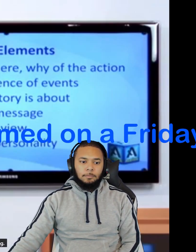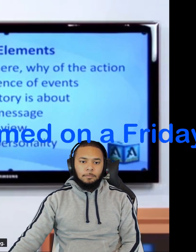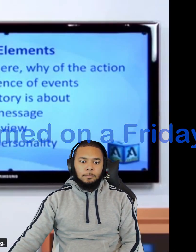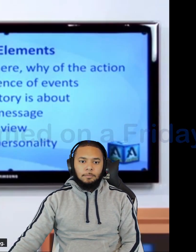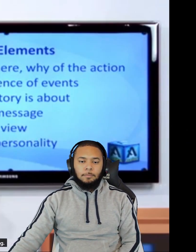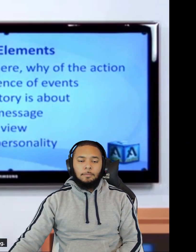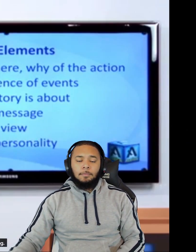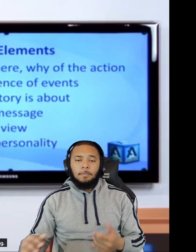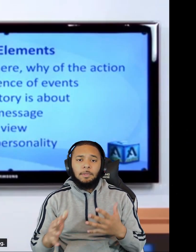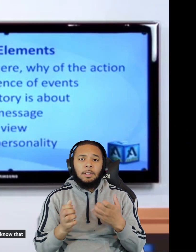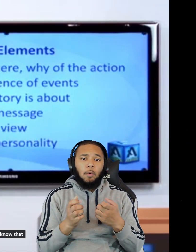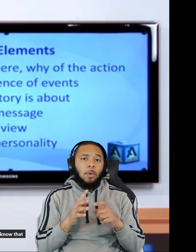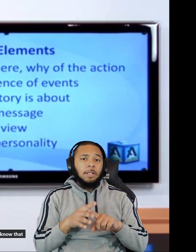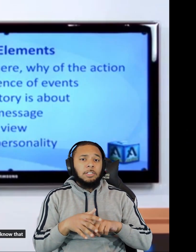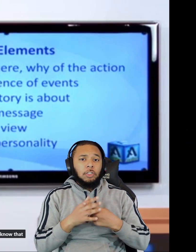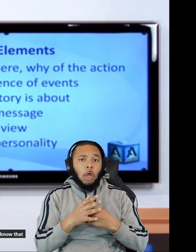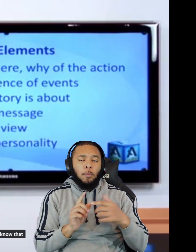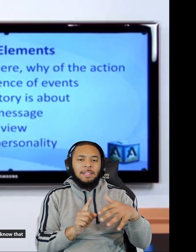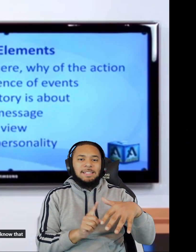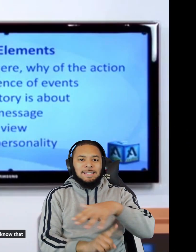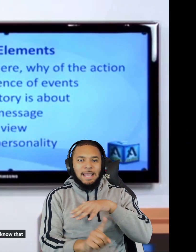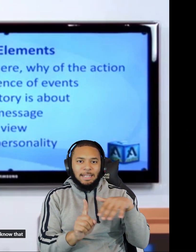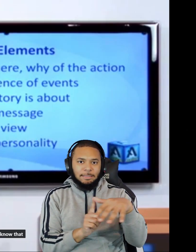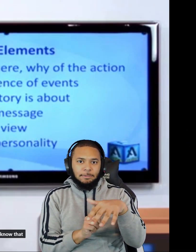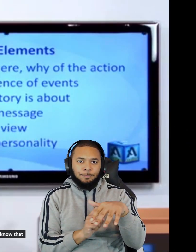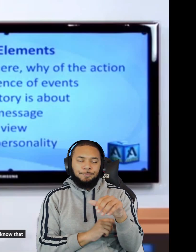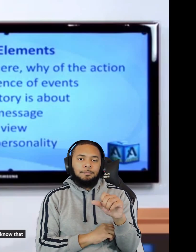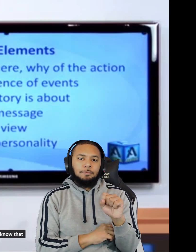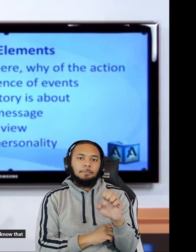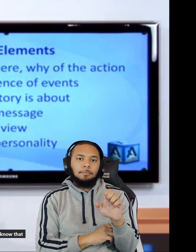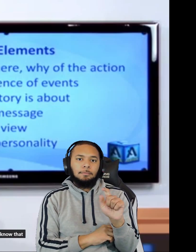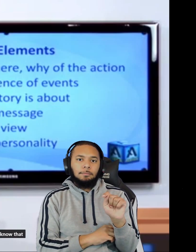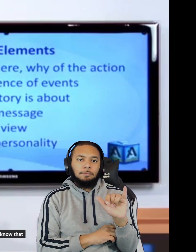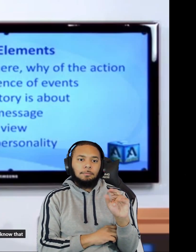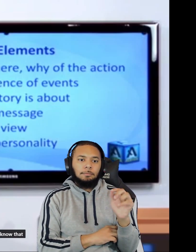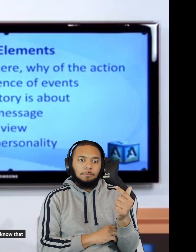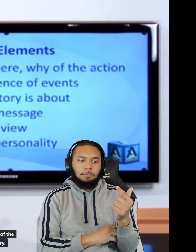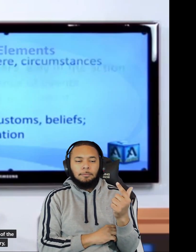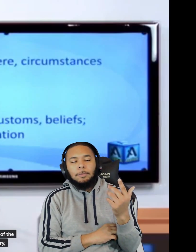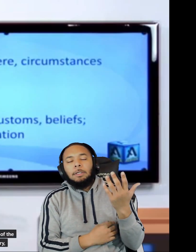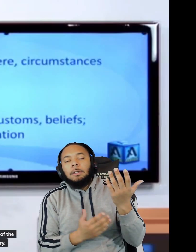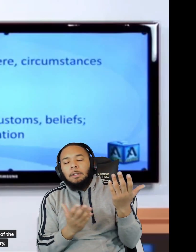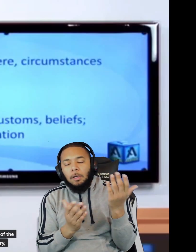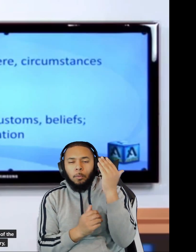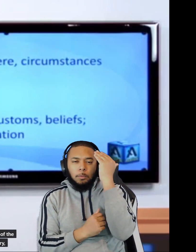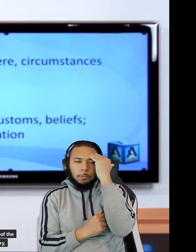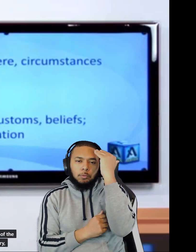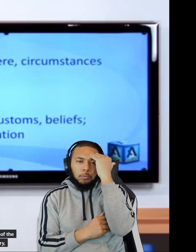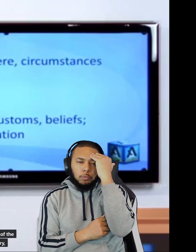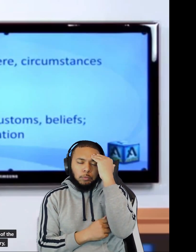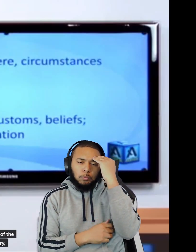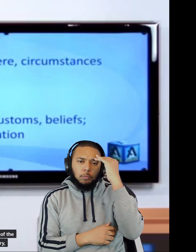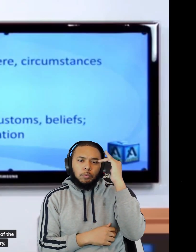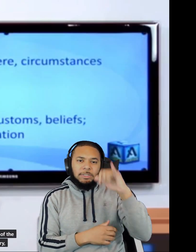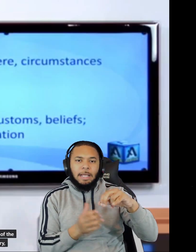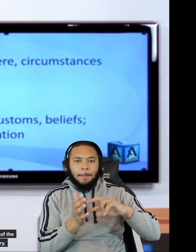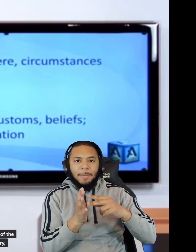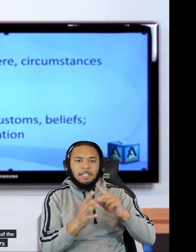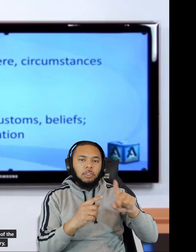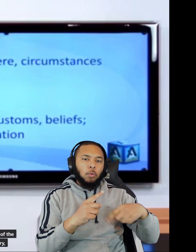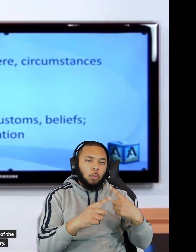I want to start with setting, okay? Because even though we know that setting is, of course, the when and the where,